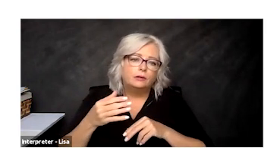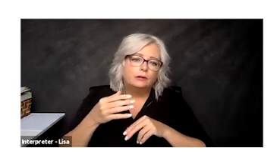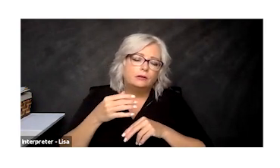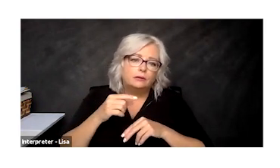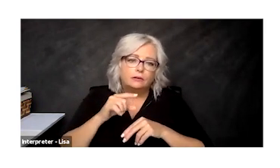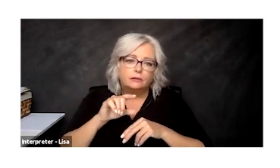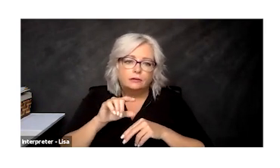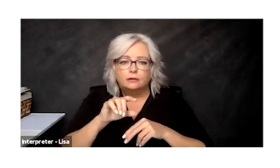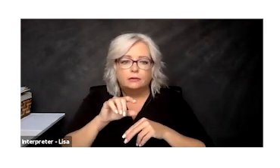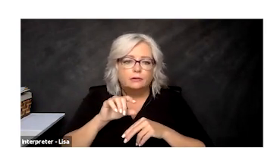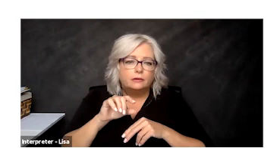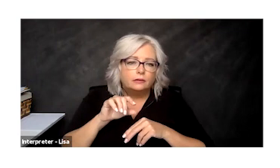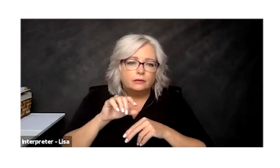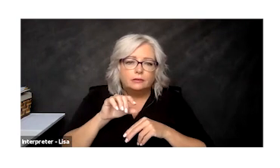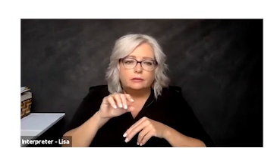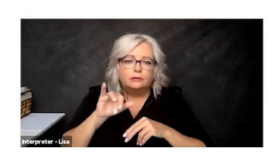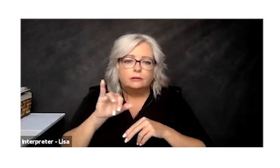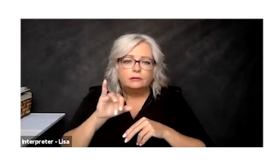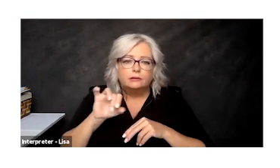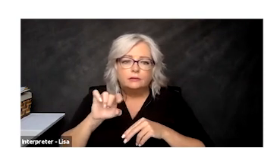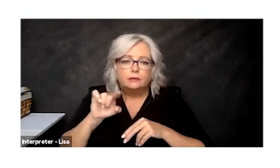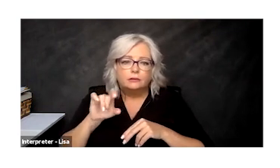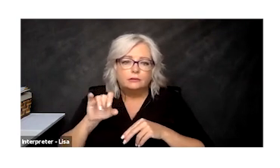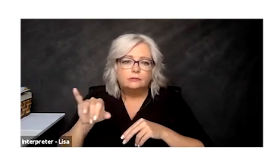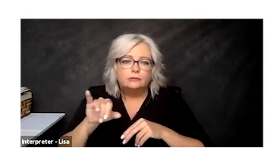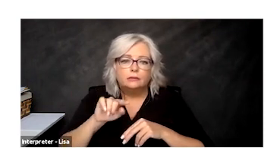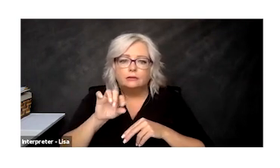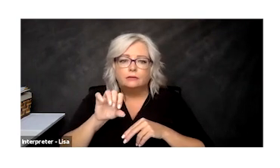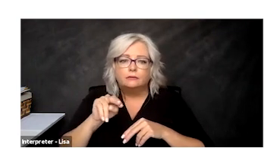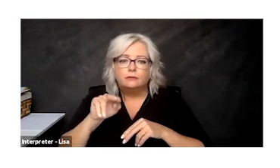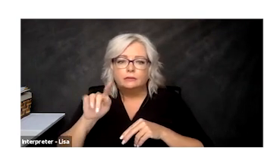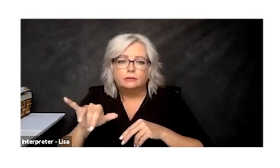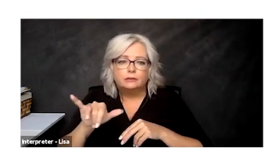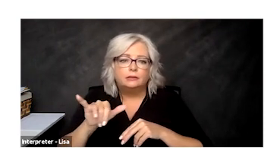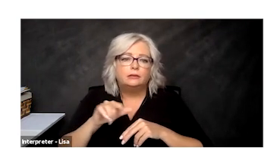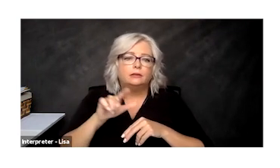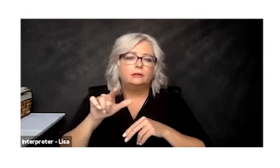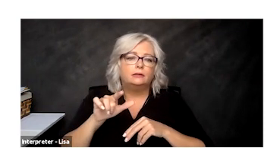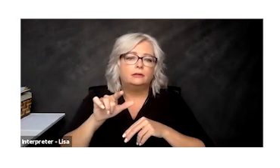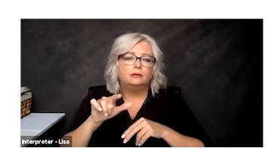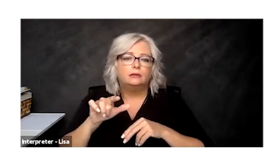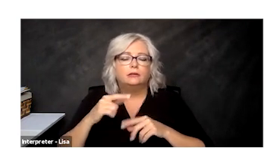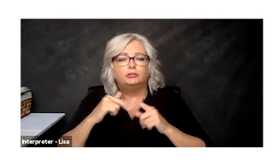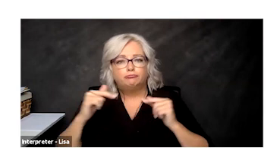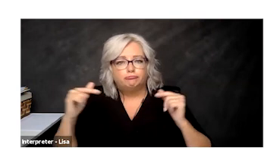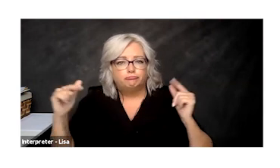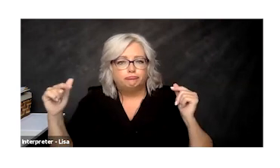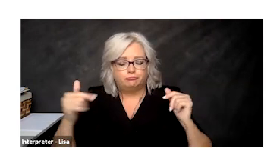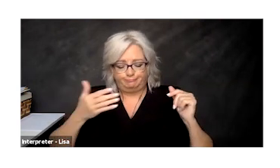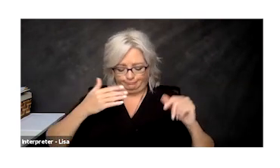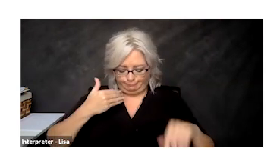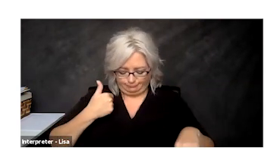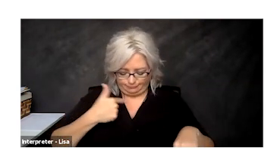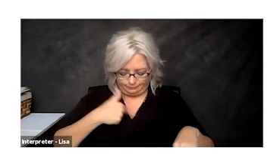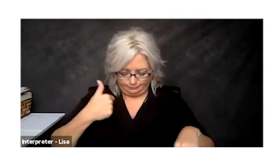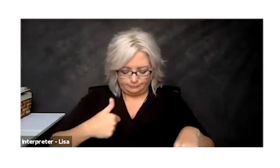Abloh, Yeezy, Fenty, Laquan Smith. So he's, not only